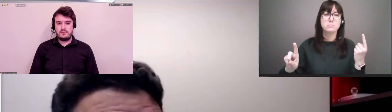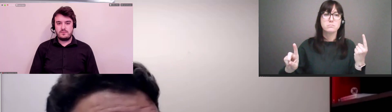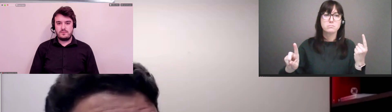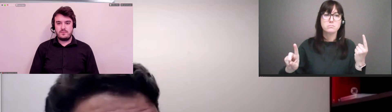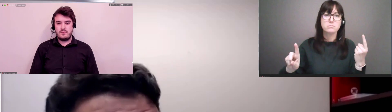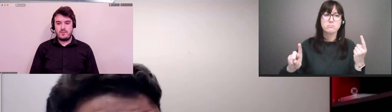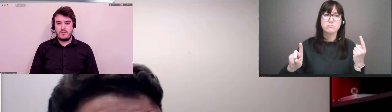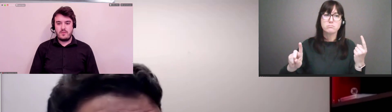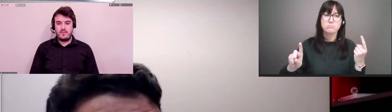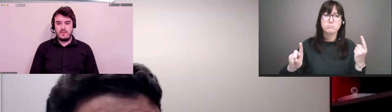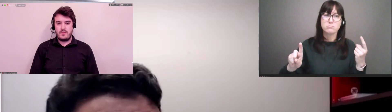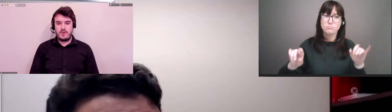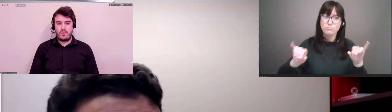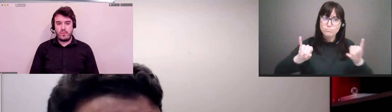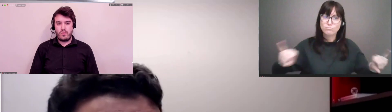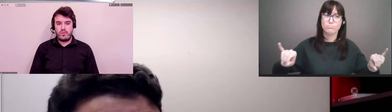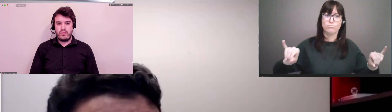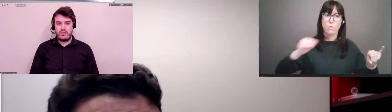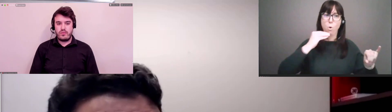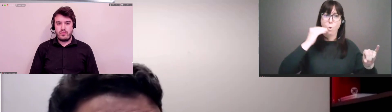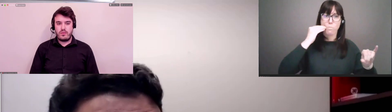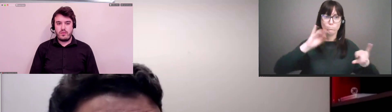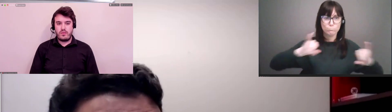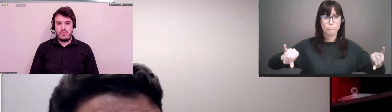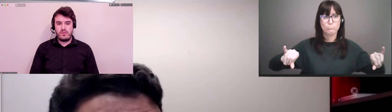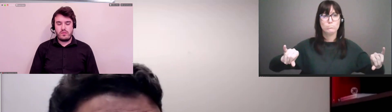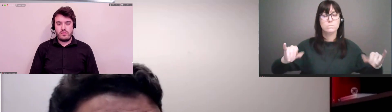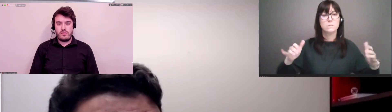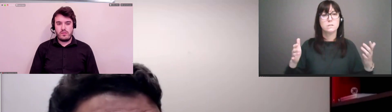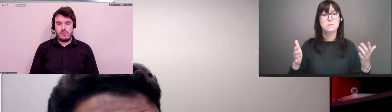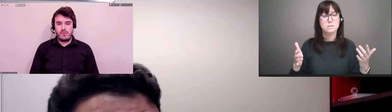restrictive actions to be able to